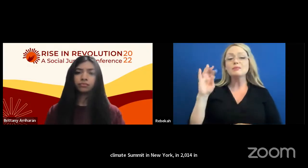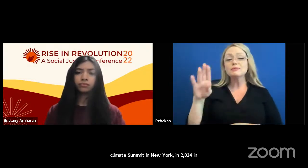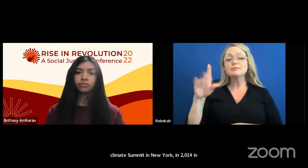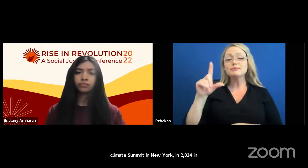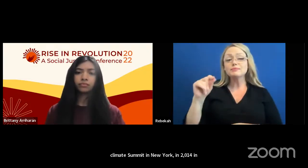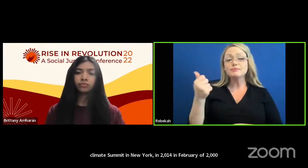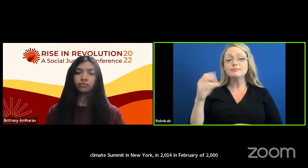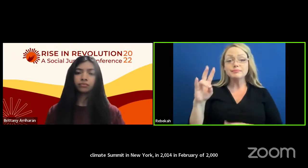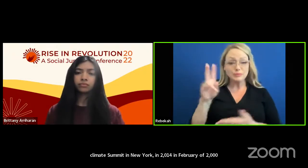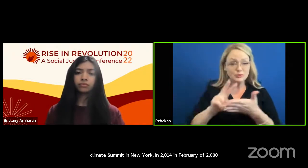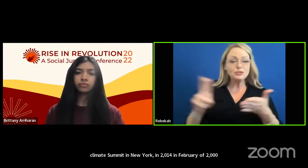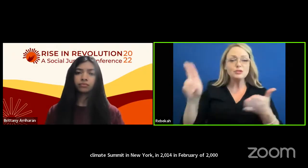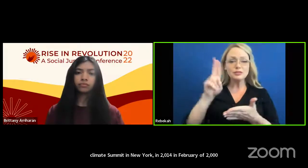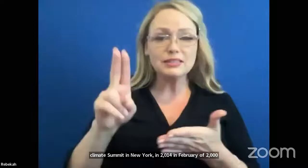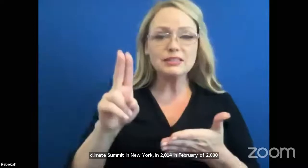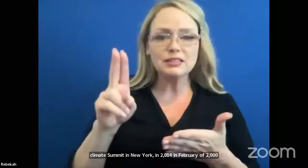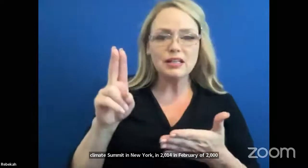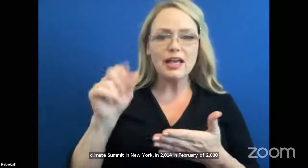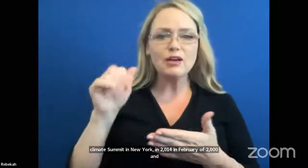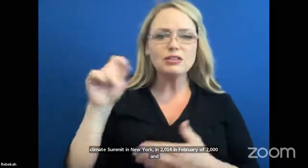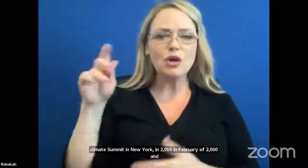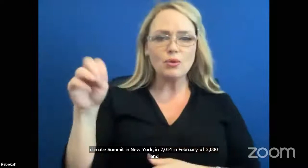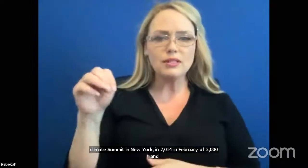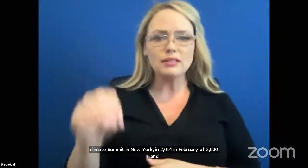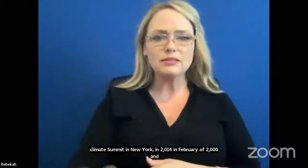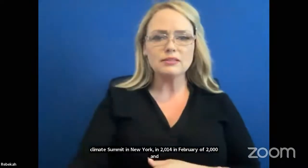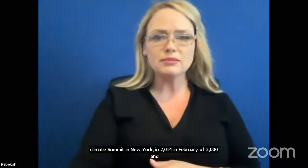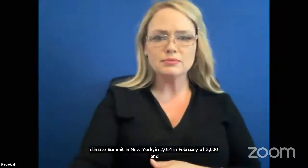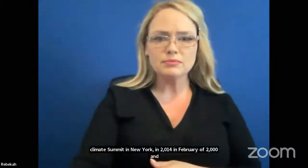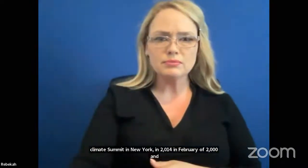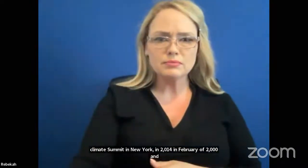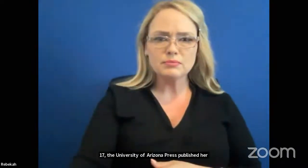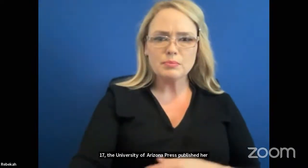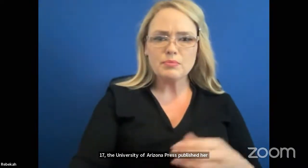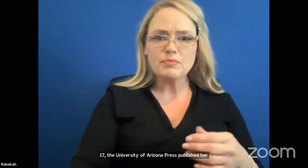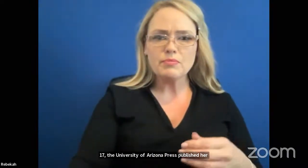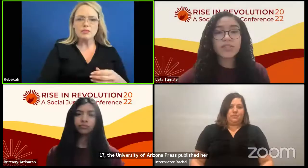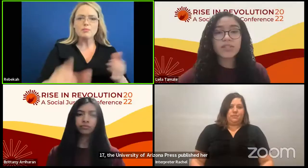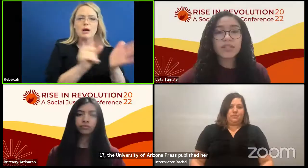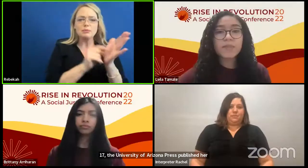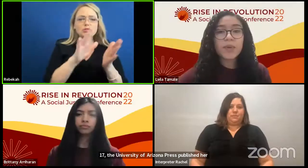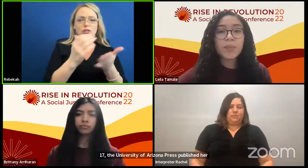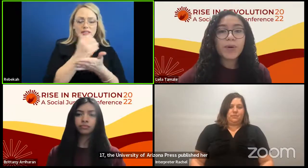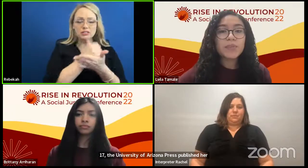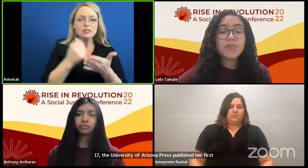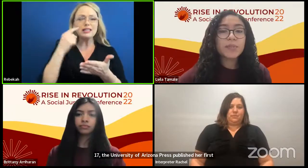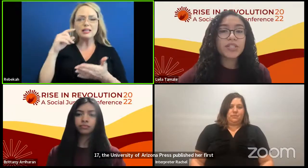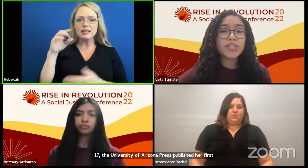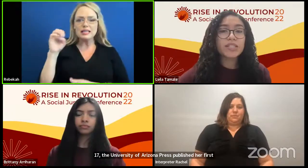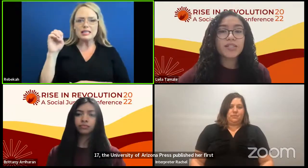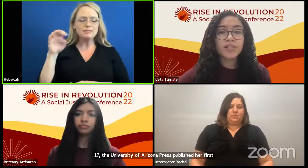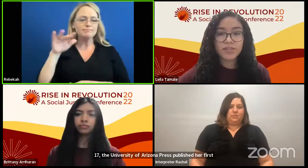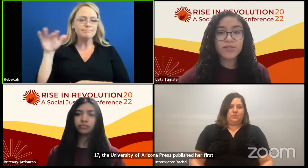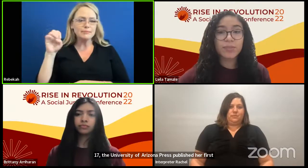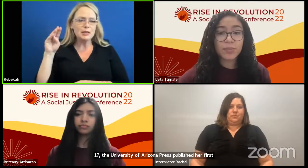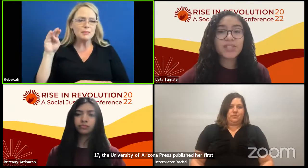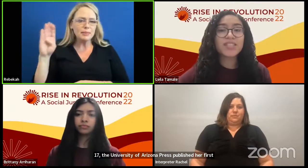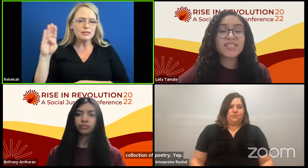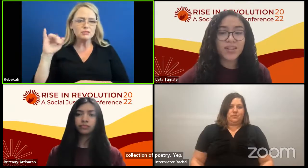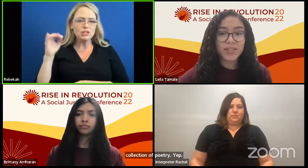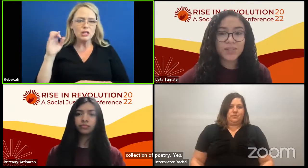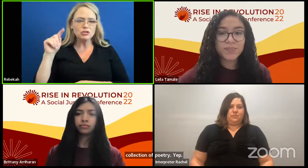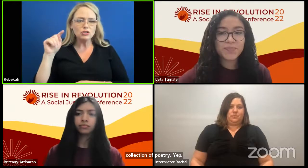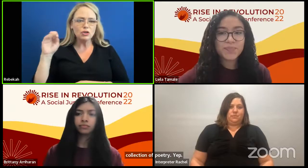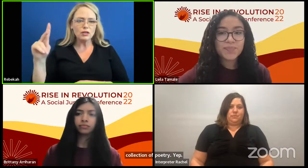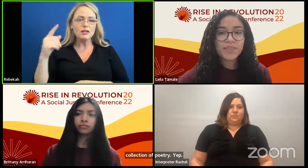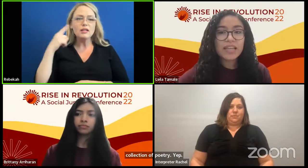the University of Arizona Press published her first collection of poetry, Iyep Jaltuk, Poems from from a